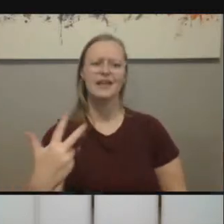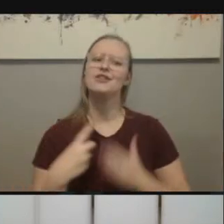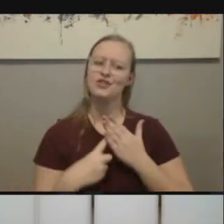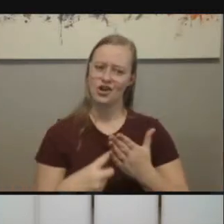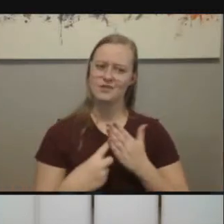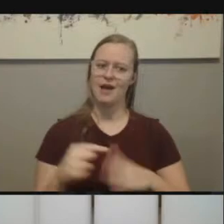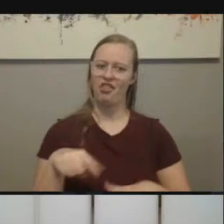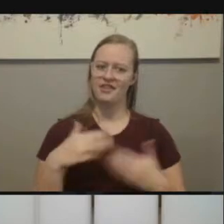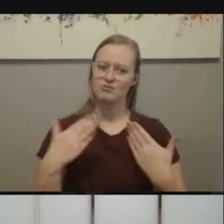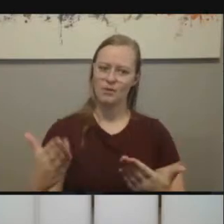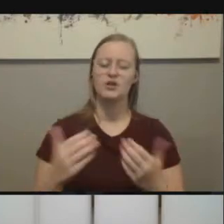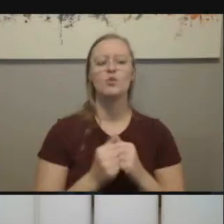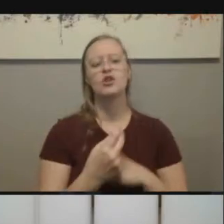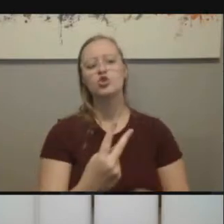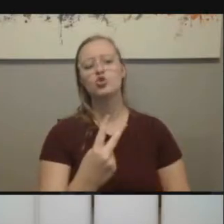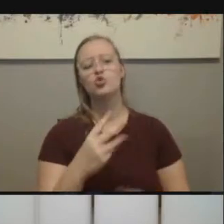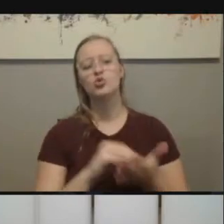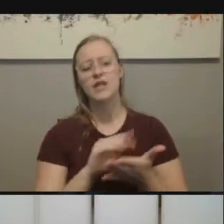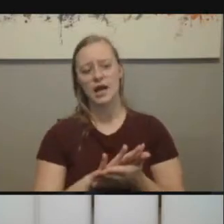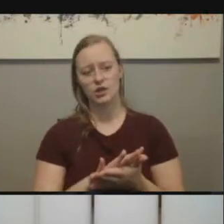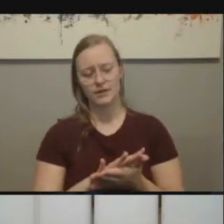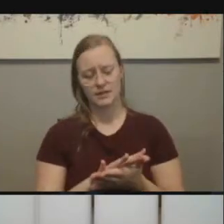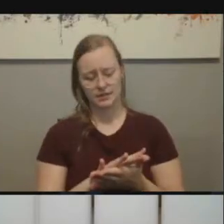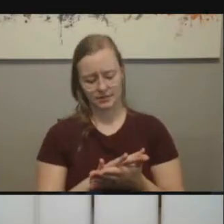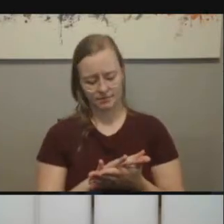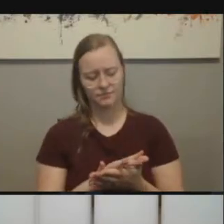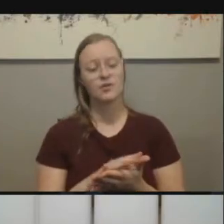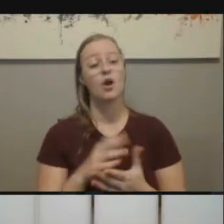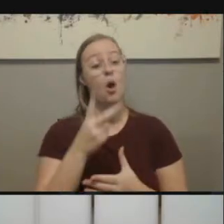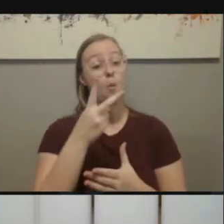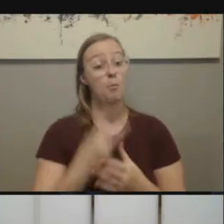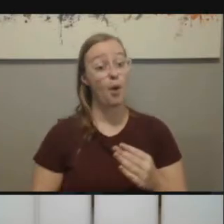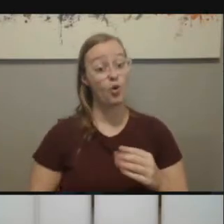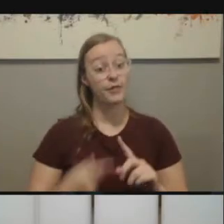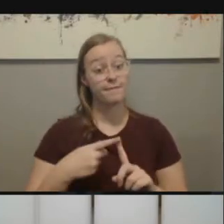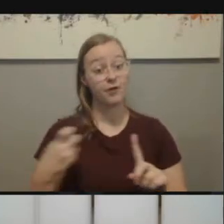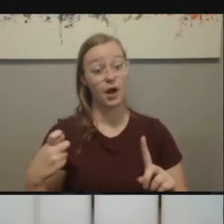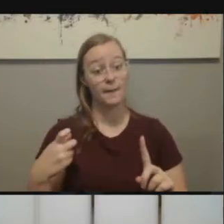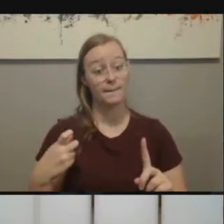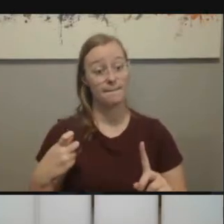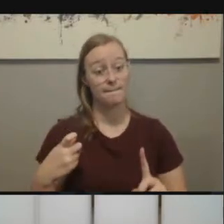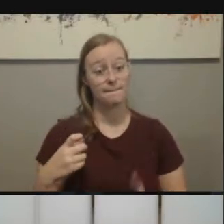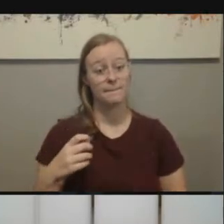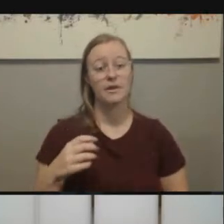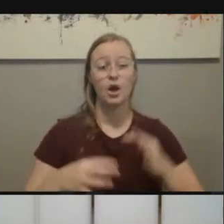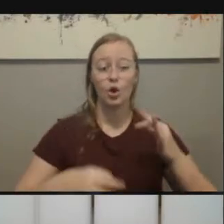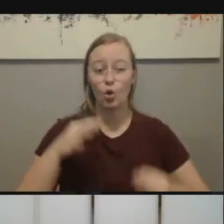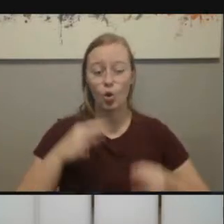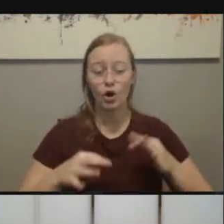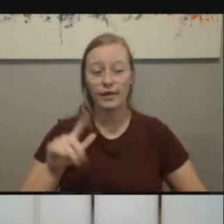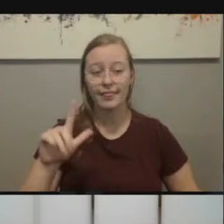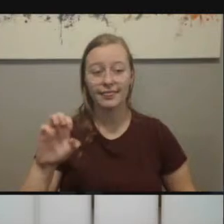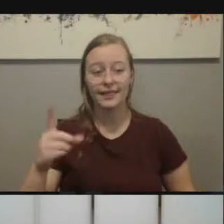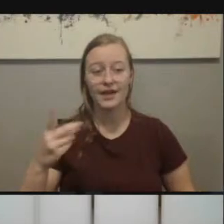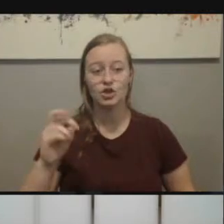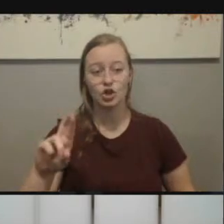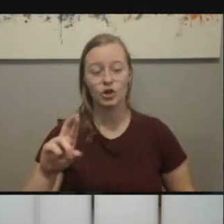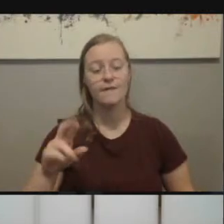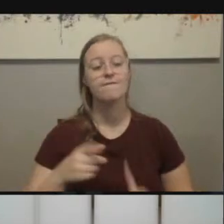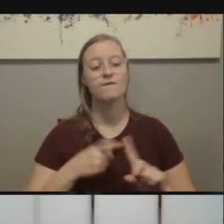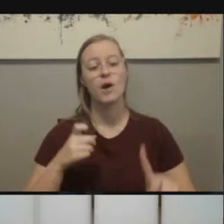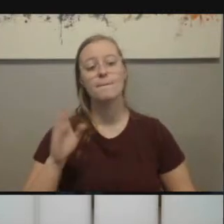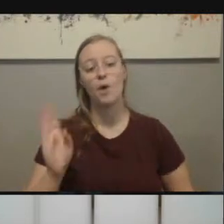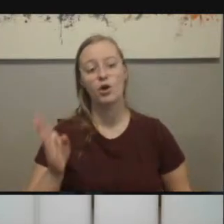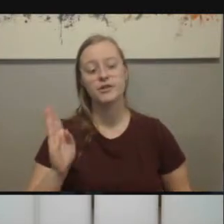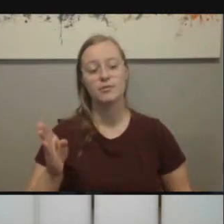with 2 particular documents, both taken from the court ledgers of Baltimore